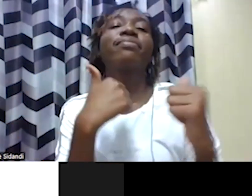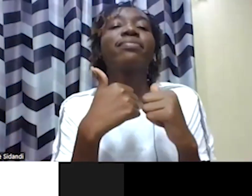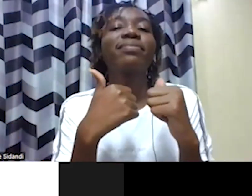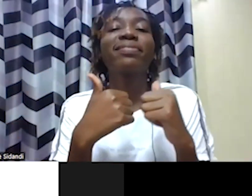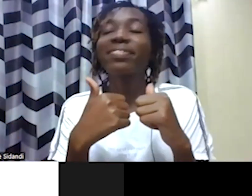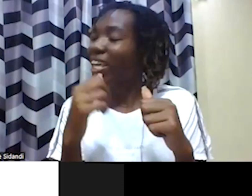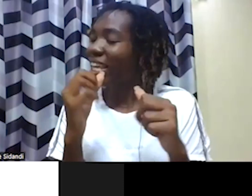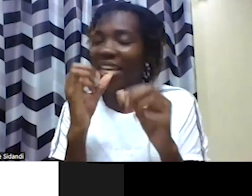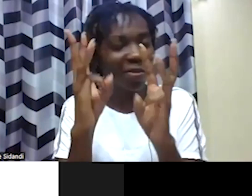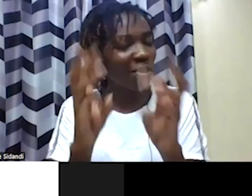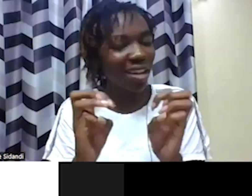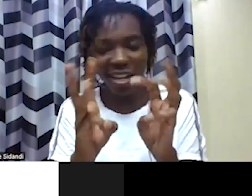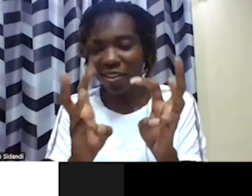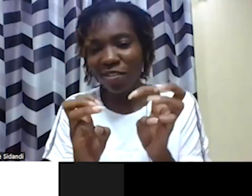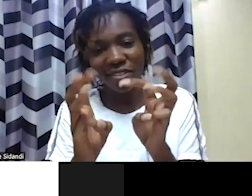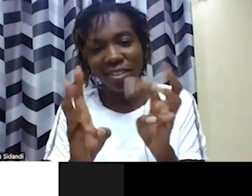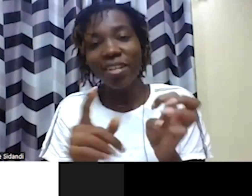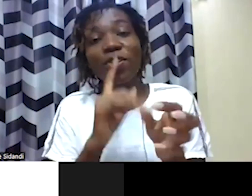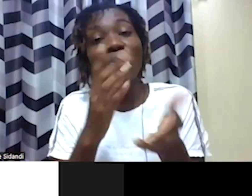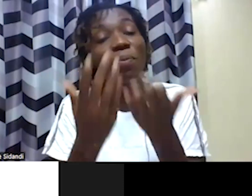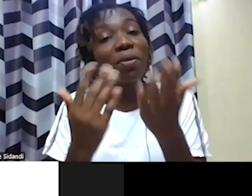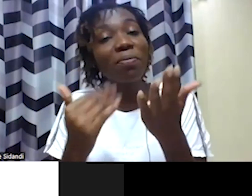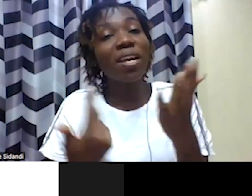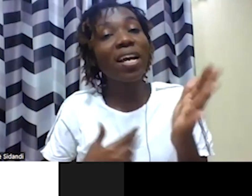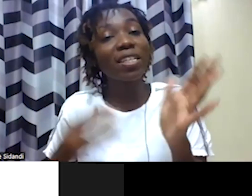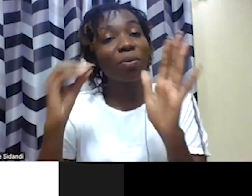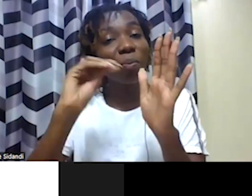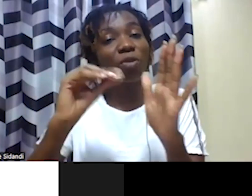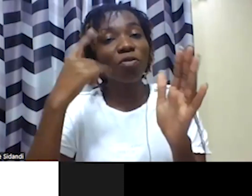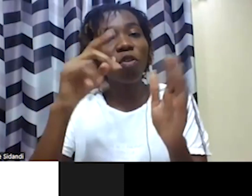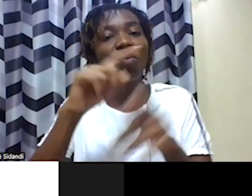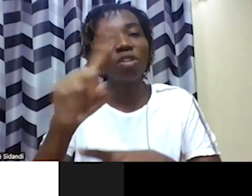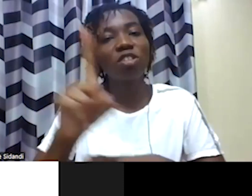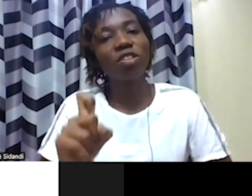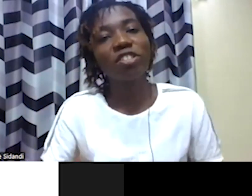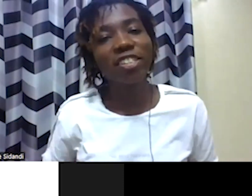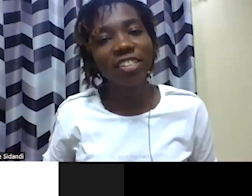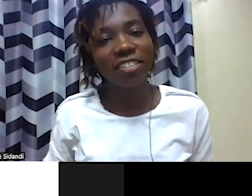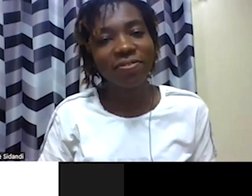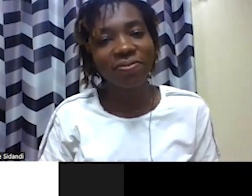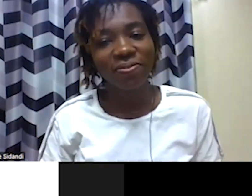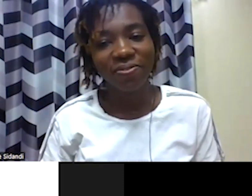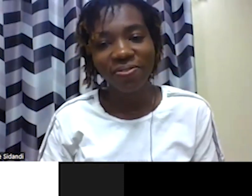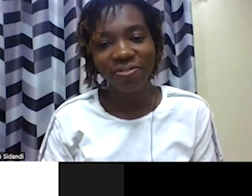Wow. Maybe we can pause for questions.